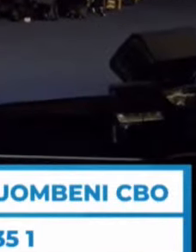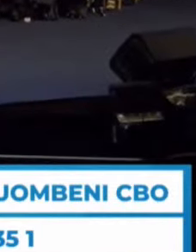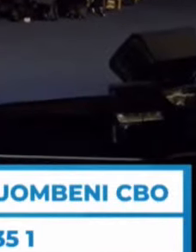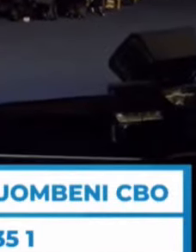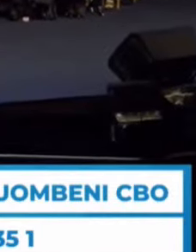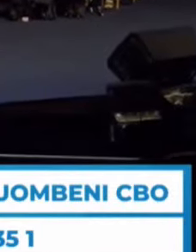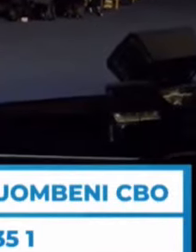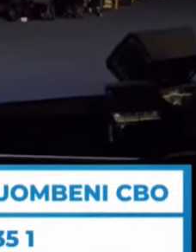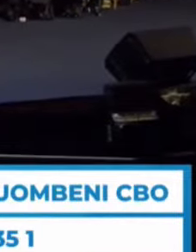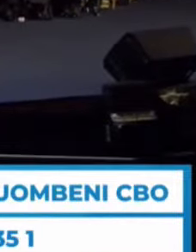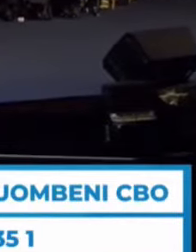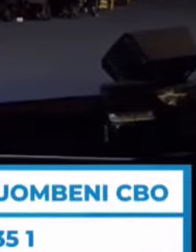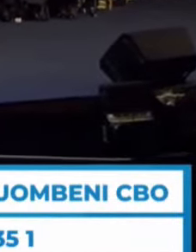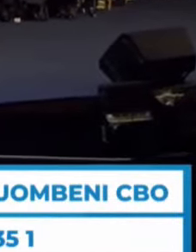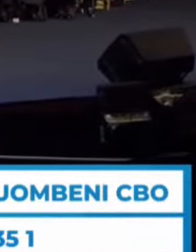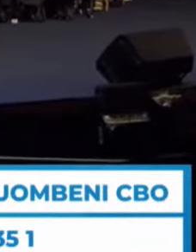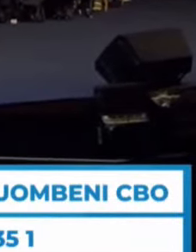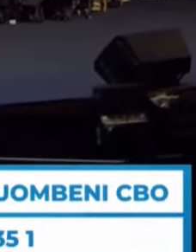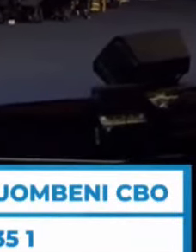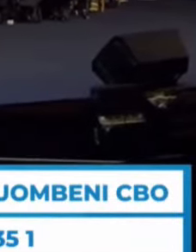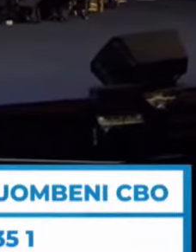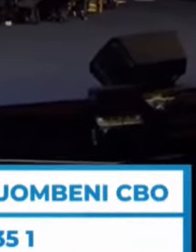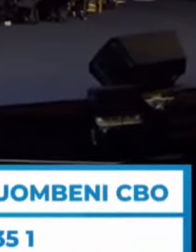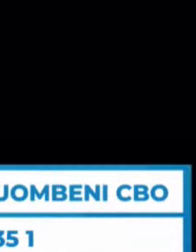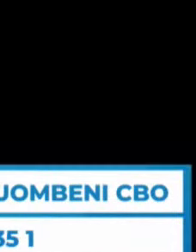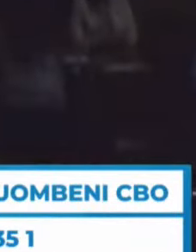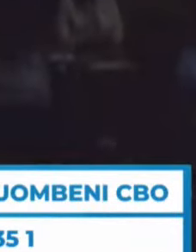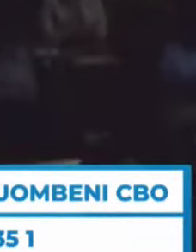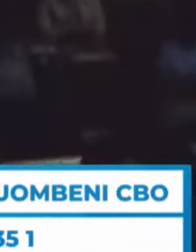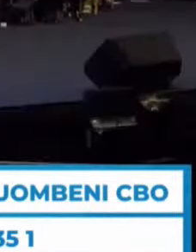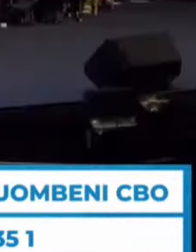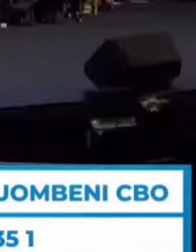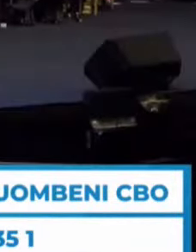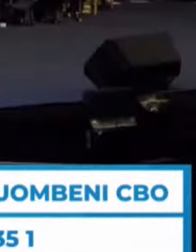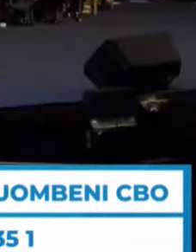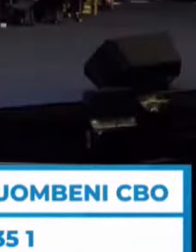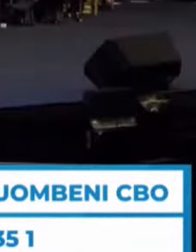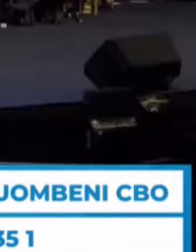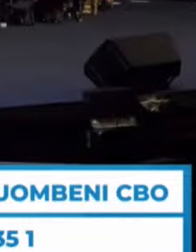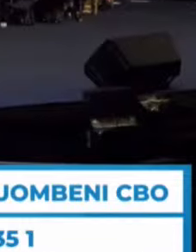suit people have been sending text messages to Pastor